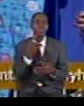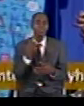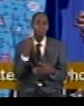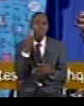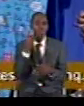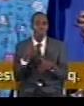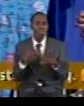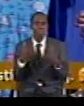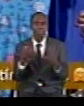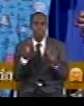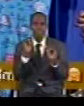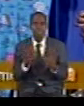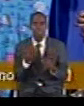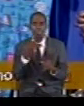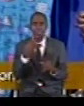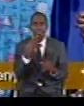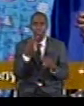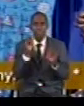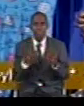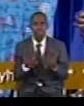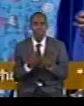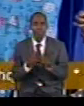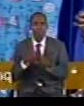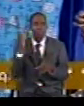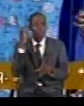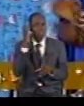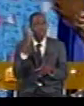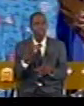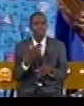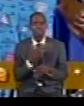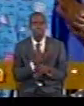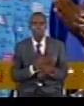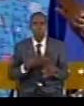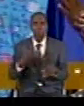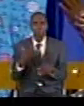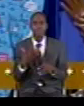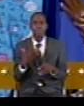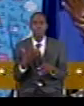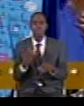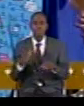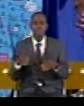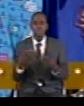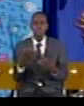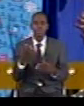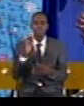talk and he can also hear. Please share your testimony.